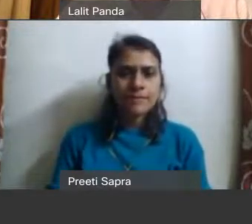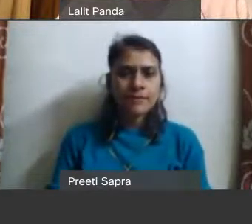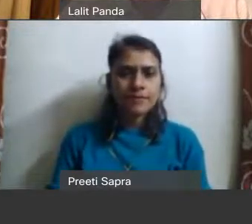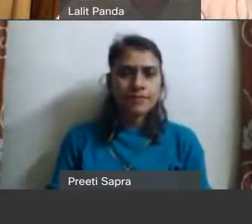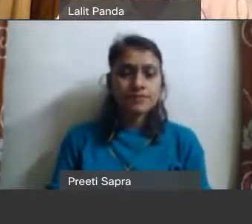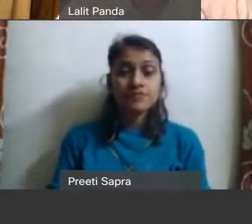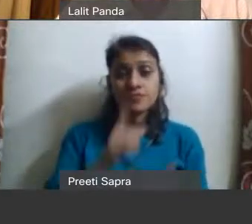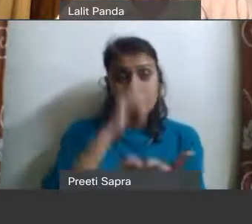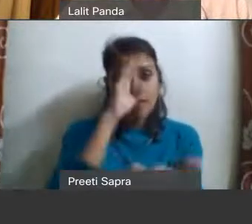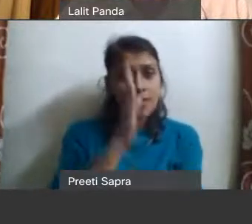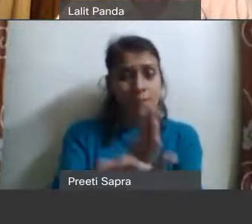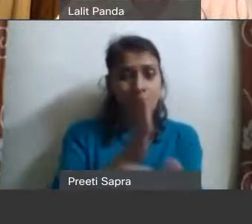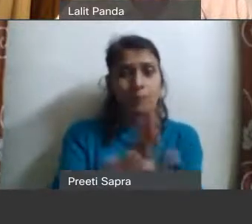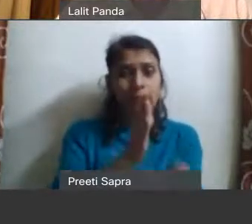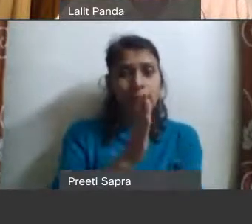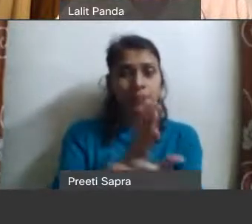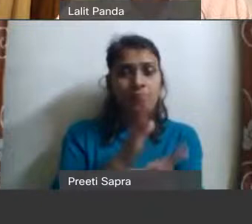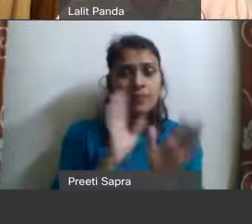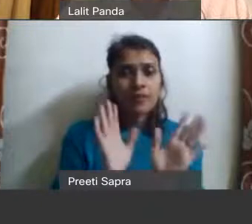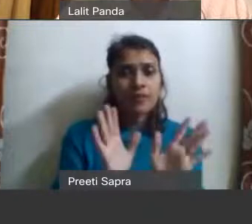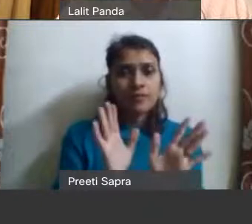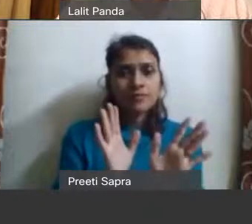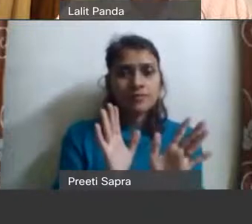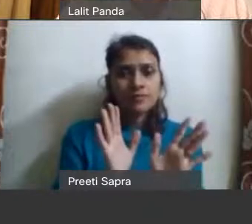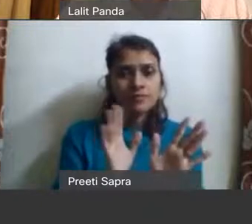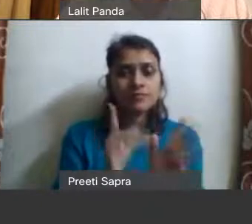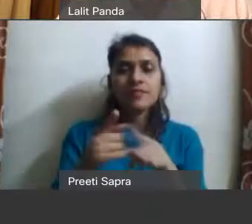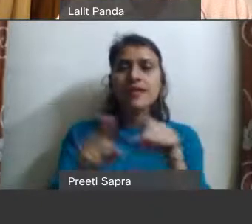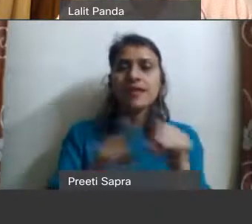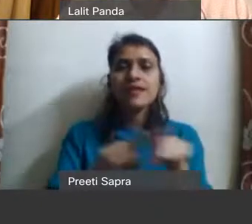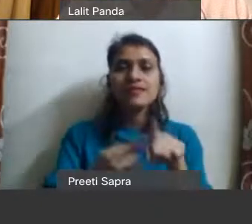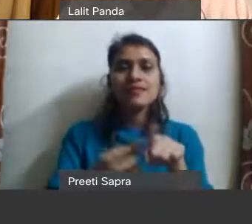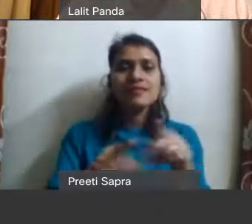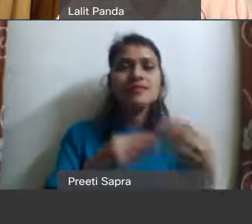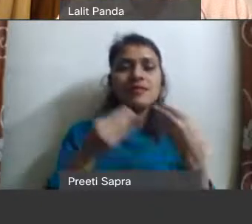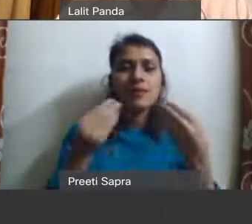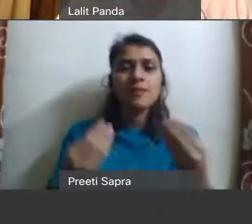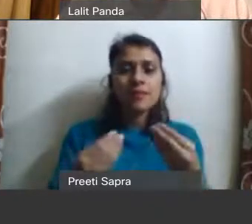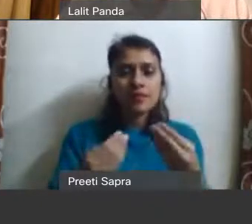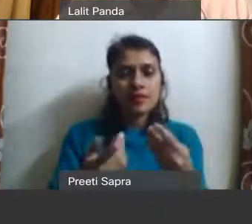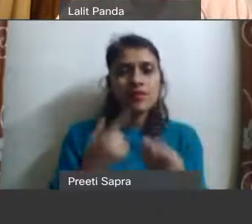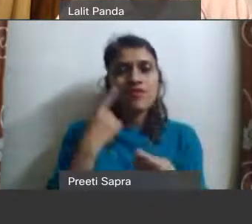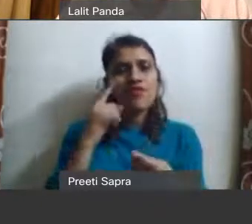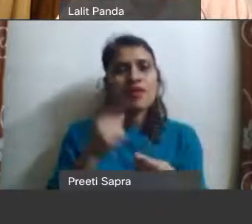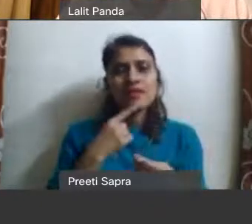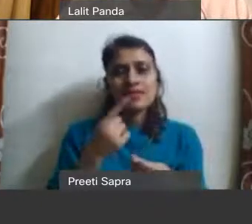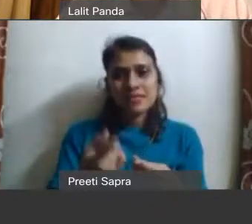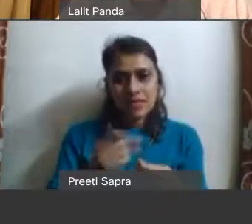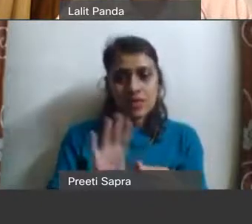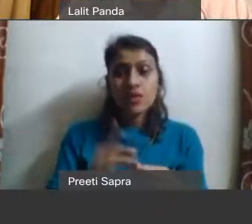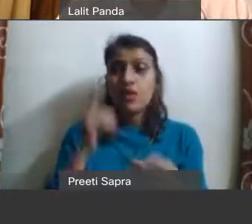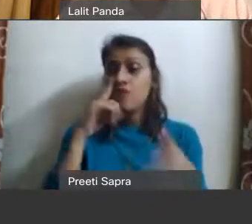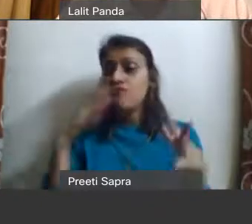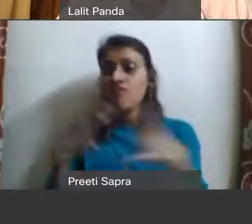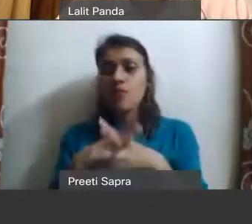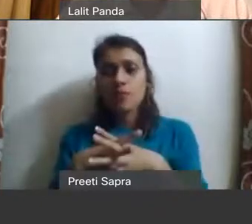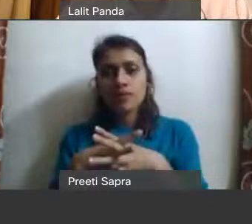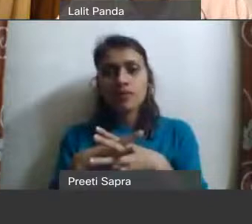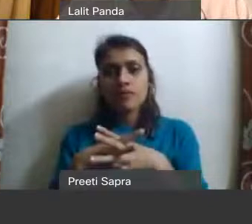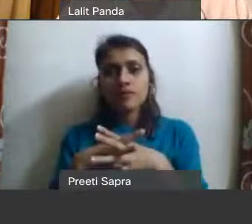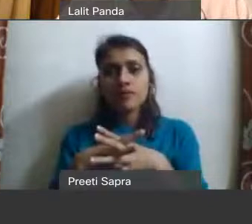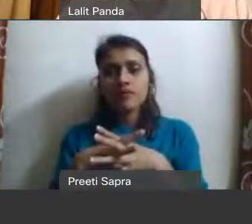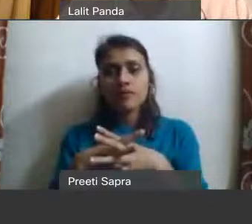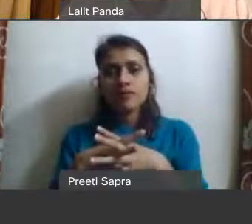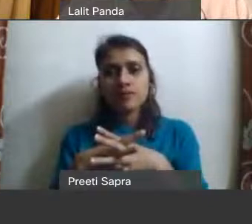I would believe that in the example that you have put forth of saying that women are